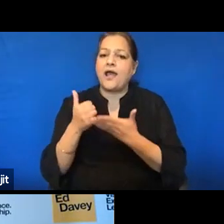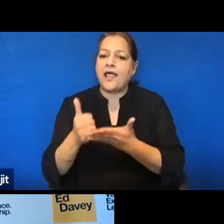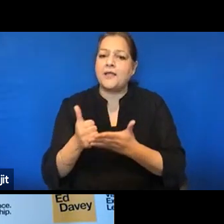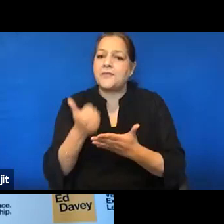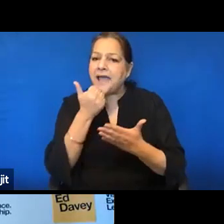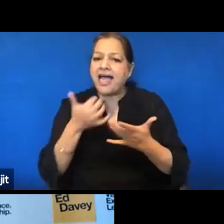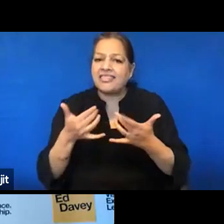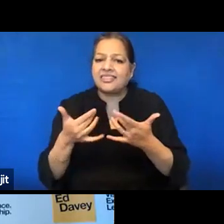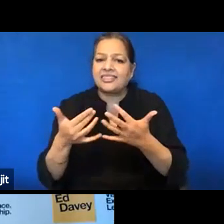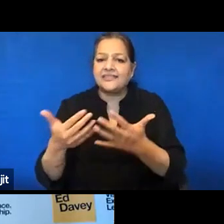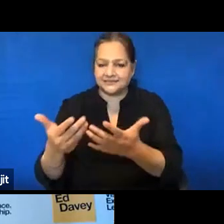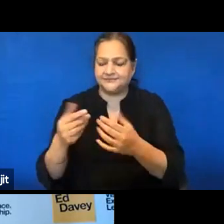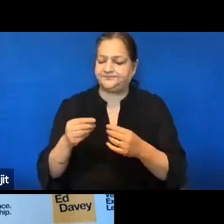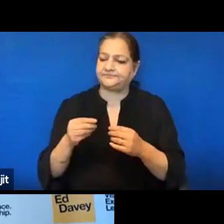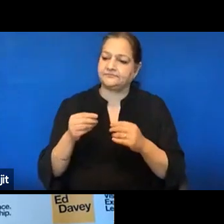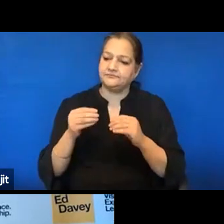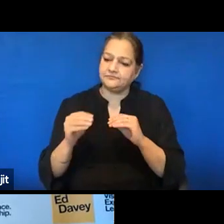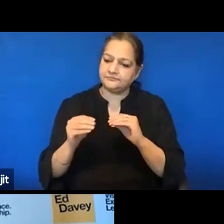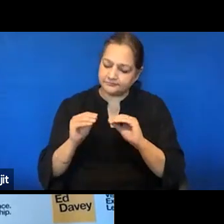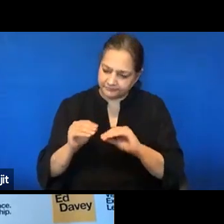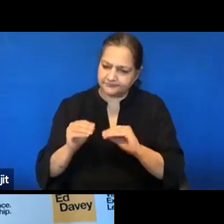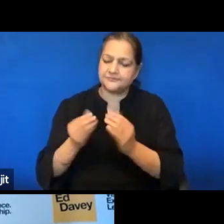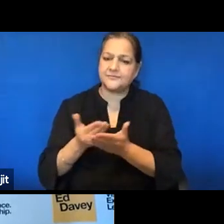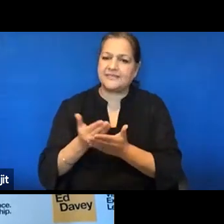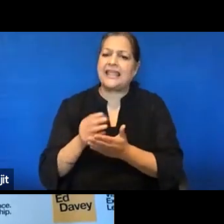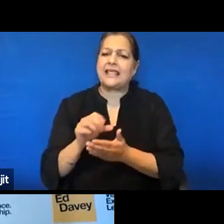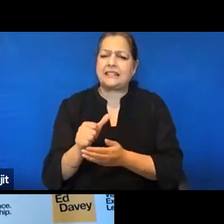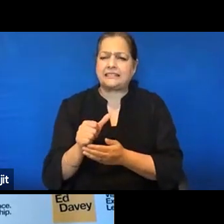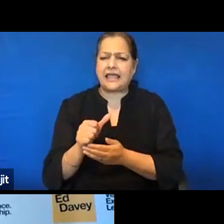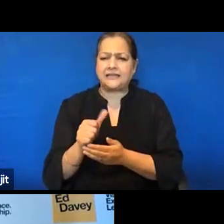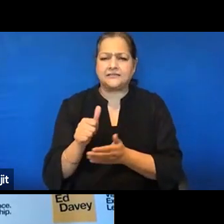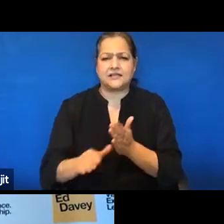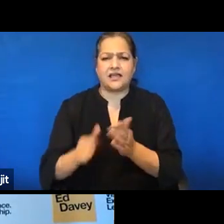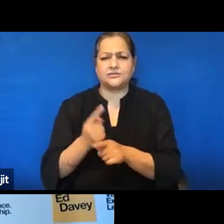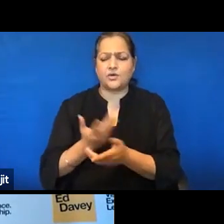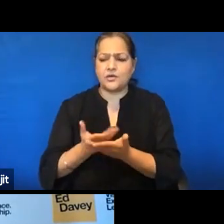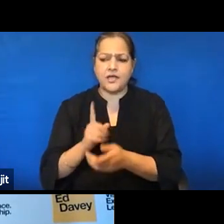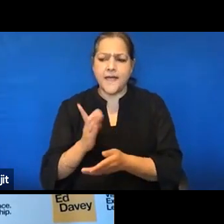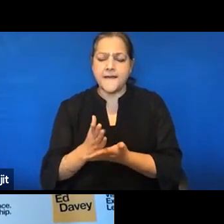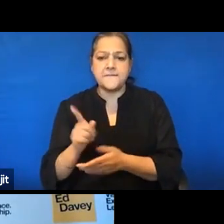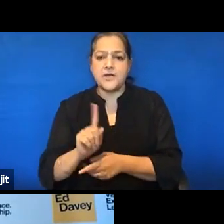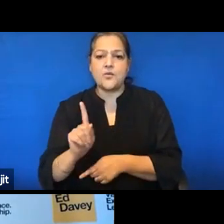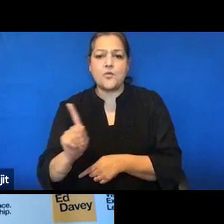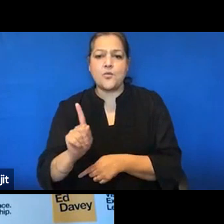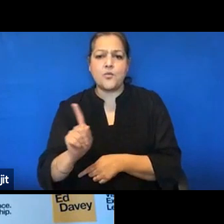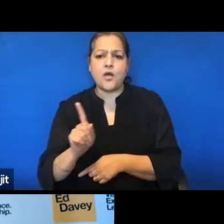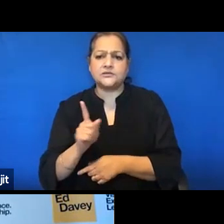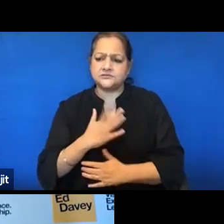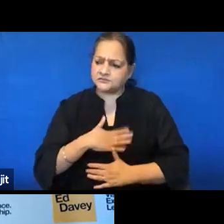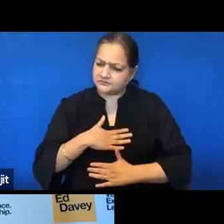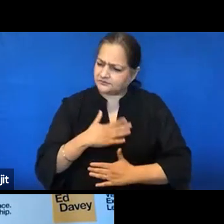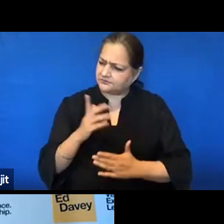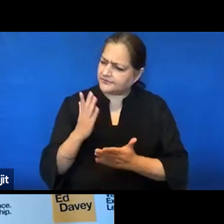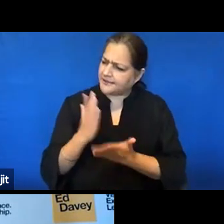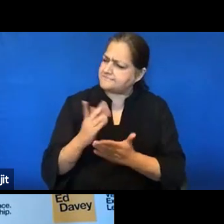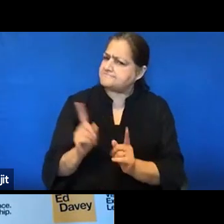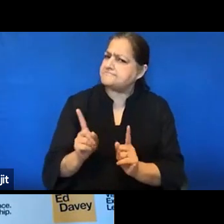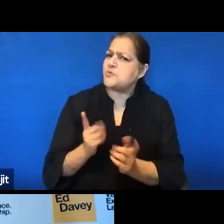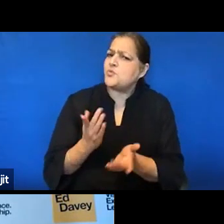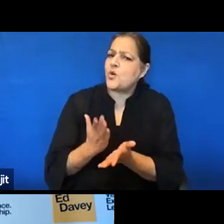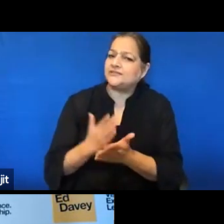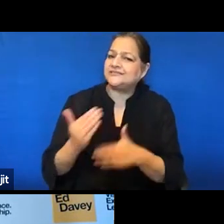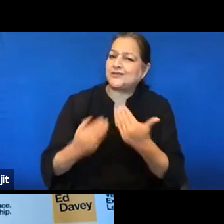we'd get going and talking about actually, what is it that's really bothering them right now? And sometimes they would divulge that